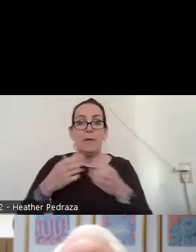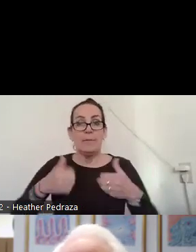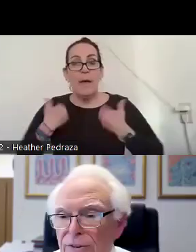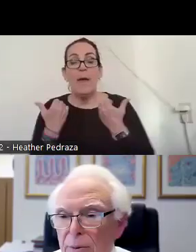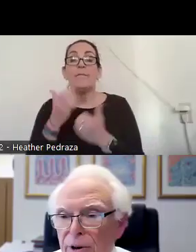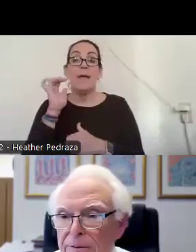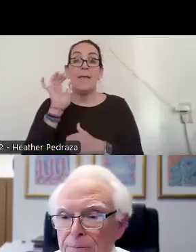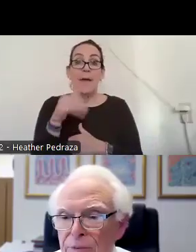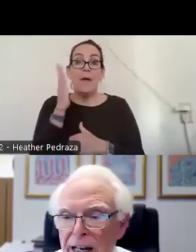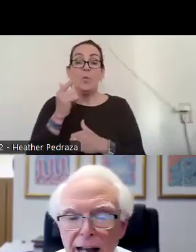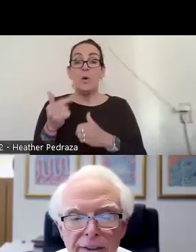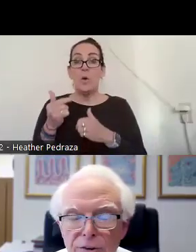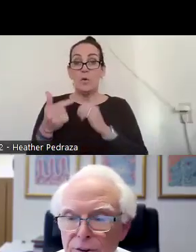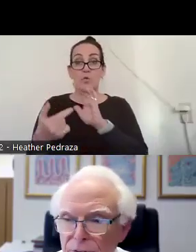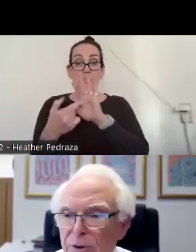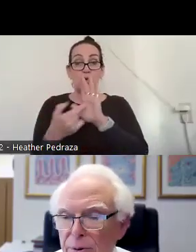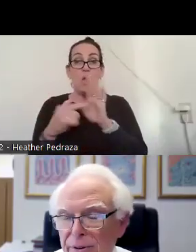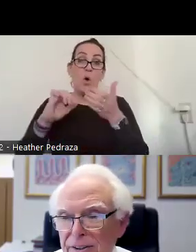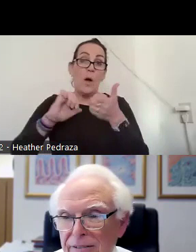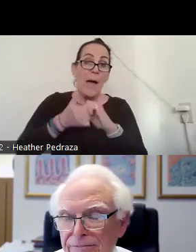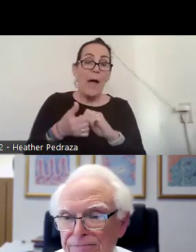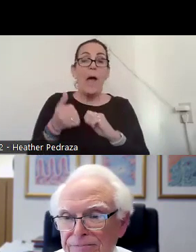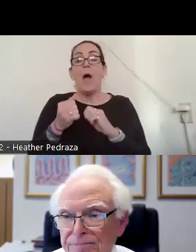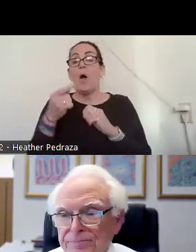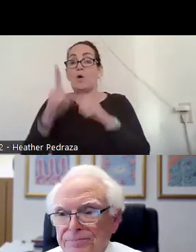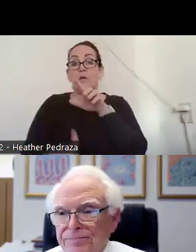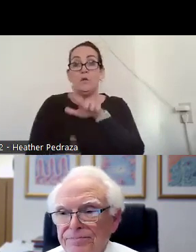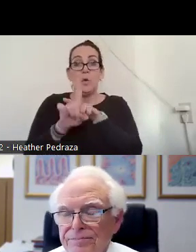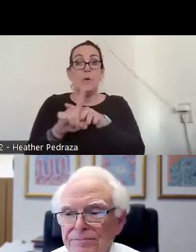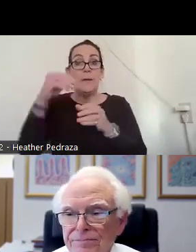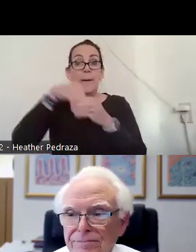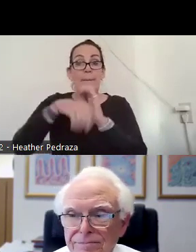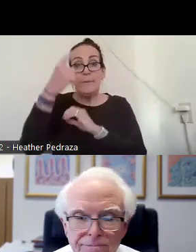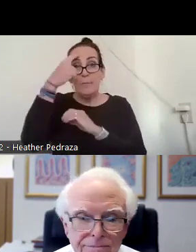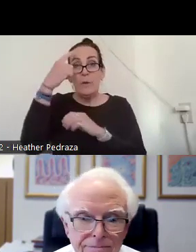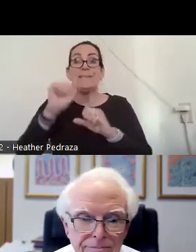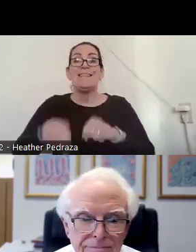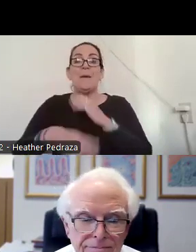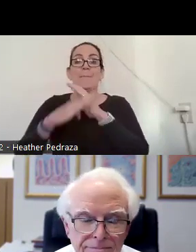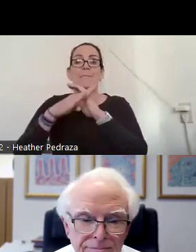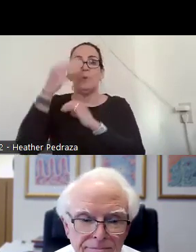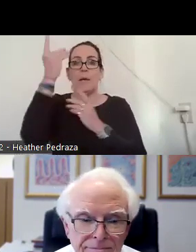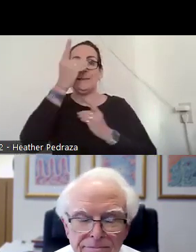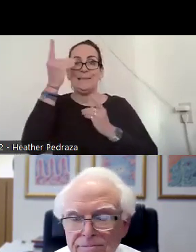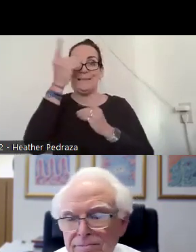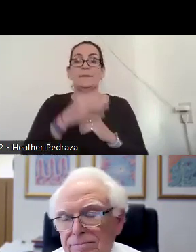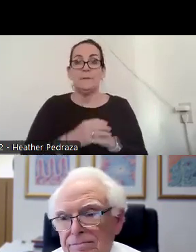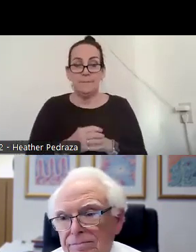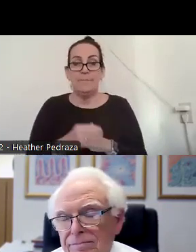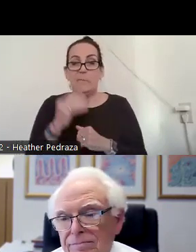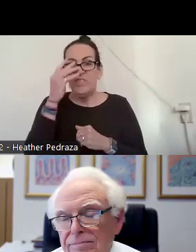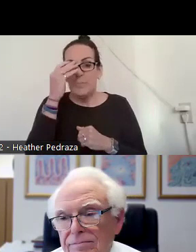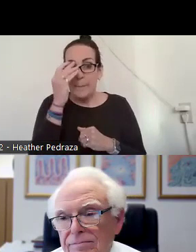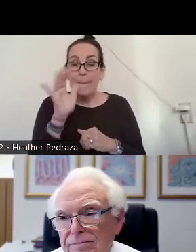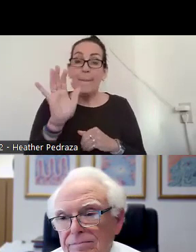actually manifest in the brain and how that is disease preventing. But in terms of I love